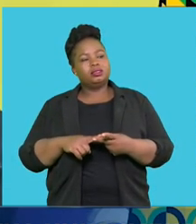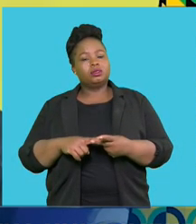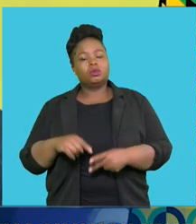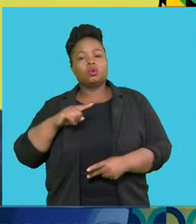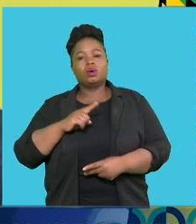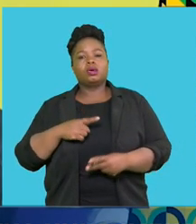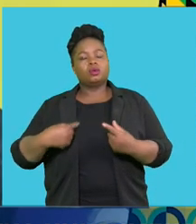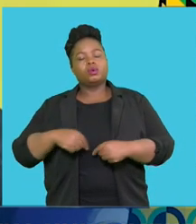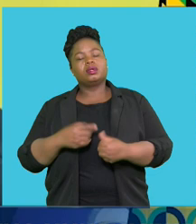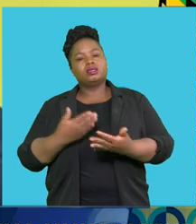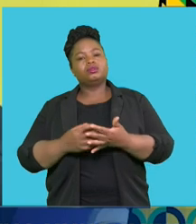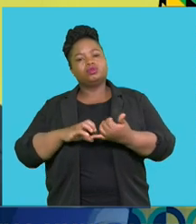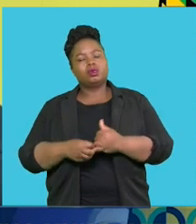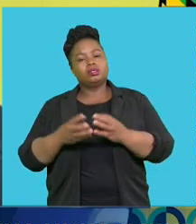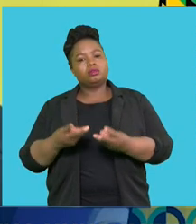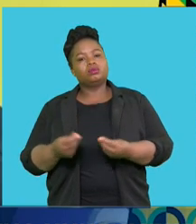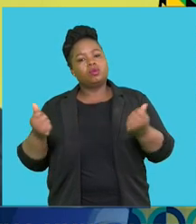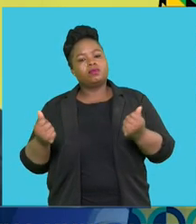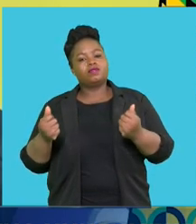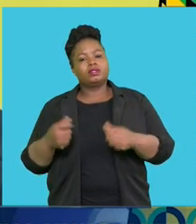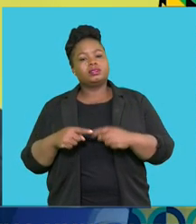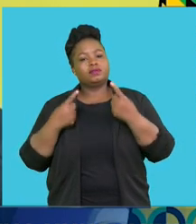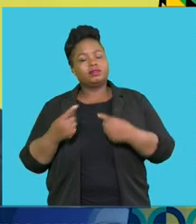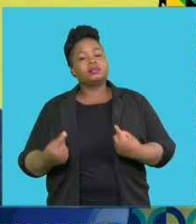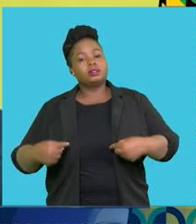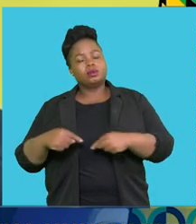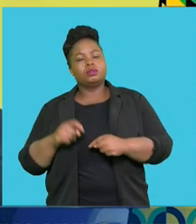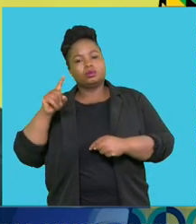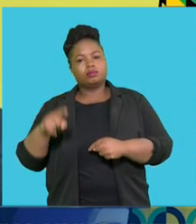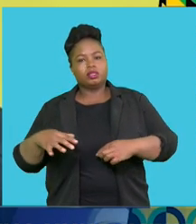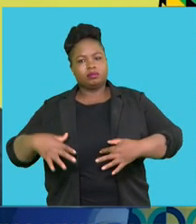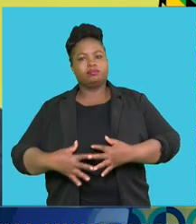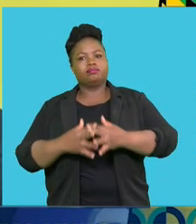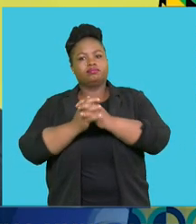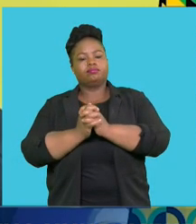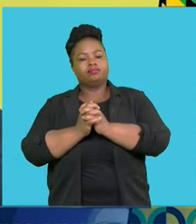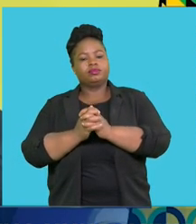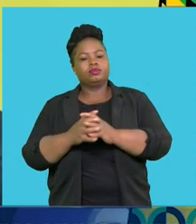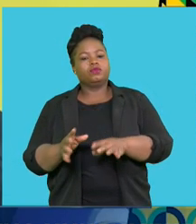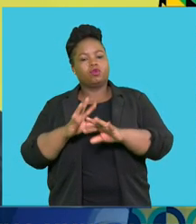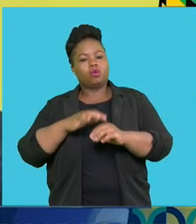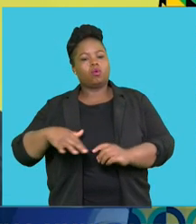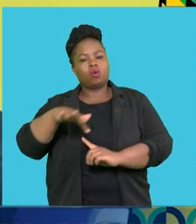overcome our differences And to act together for the good of everyone slow on You see